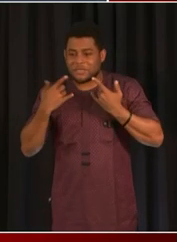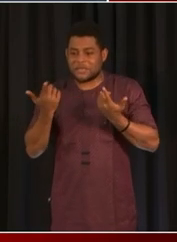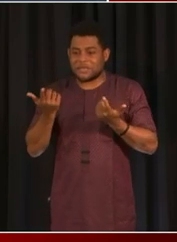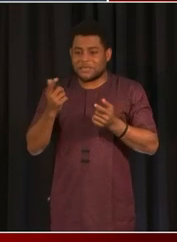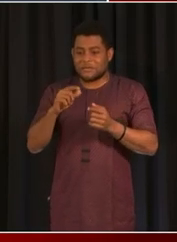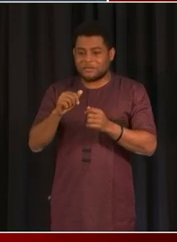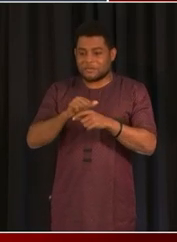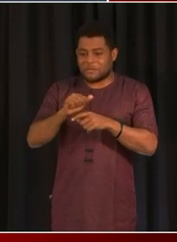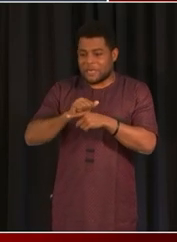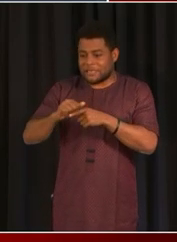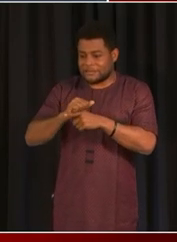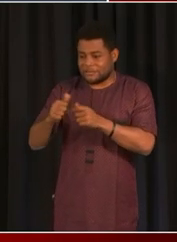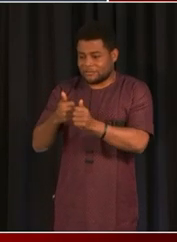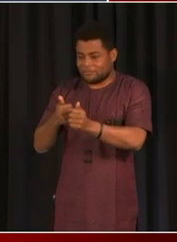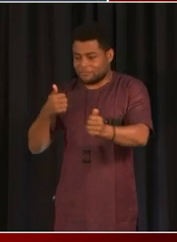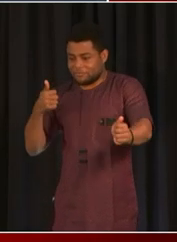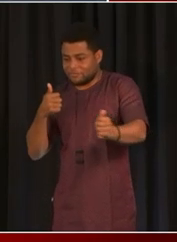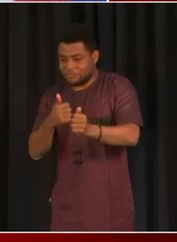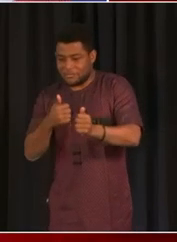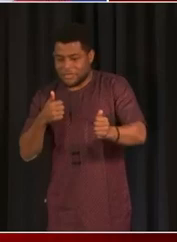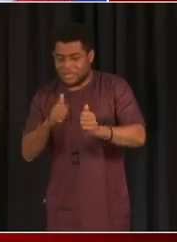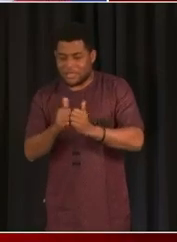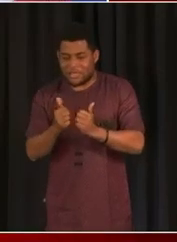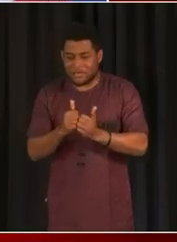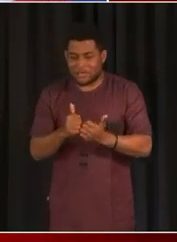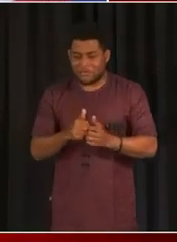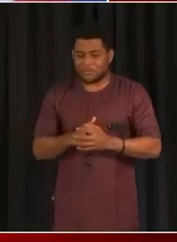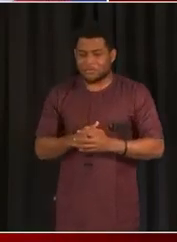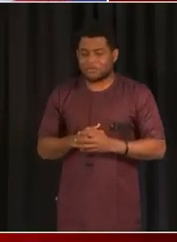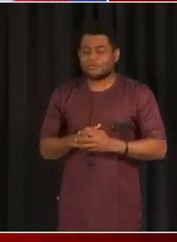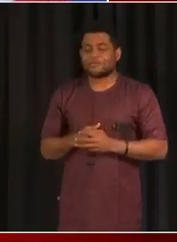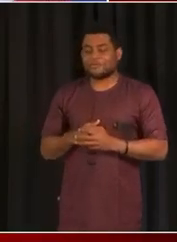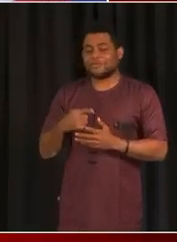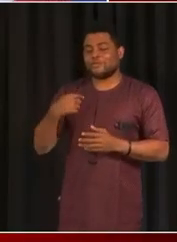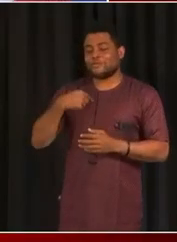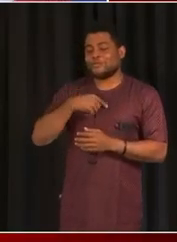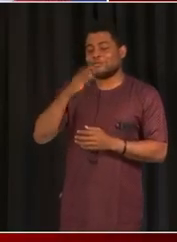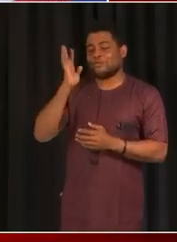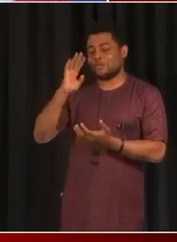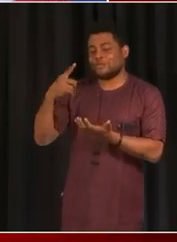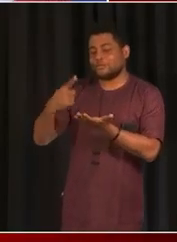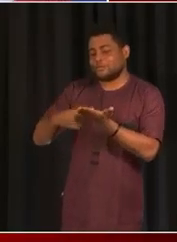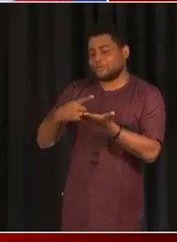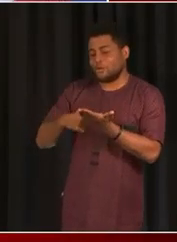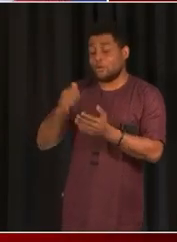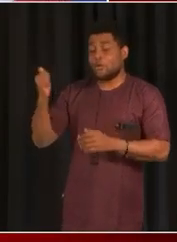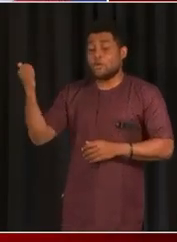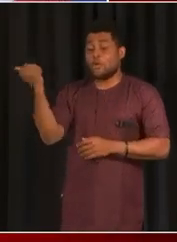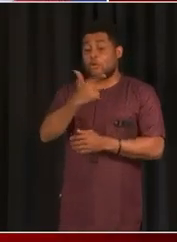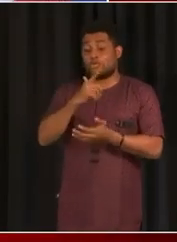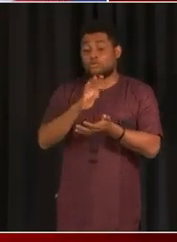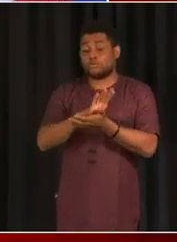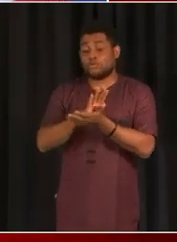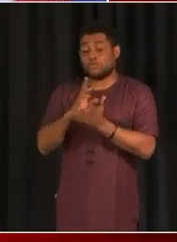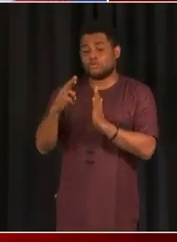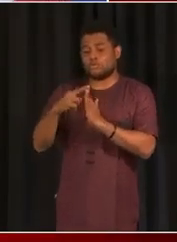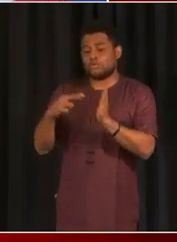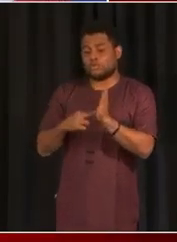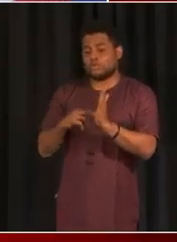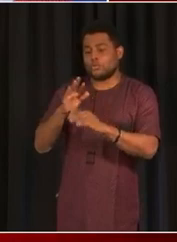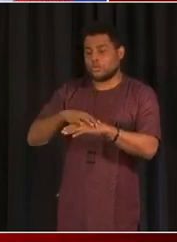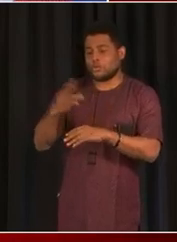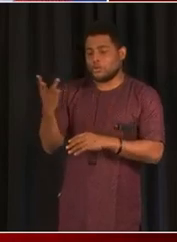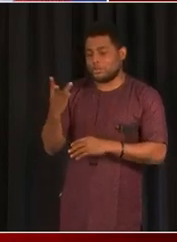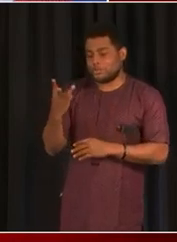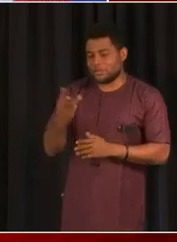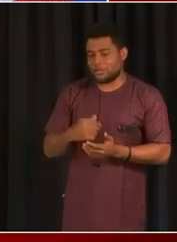you could bear with us, we will talk about all school guidelines on Wednesday. Okay. Okay.